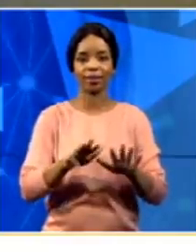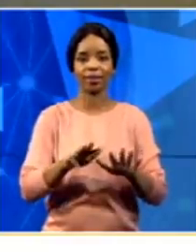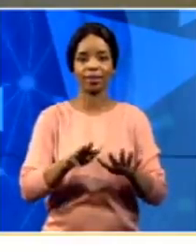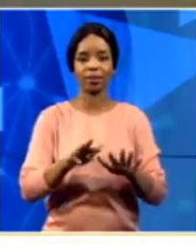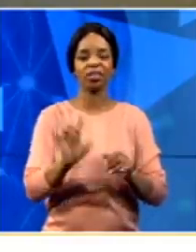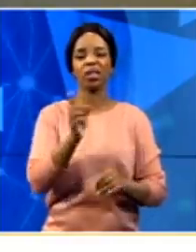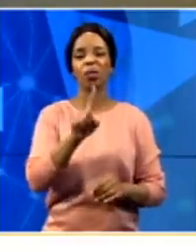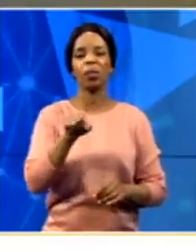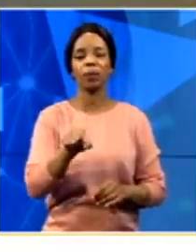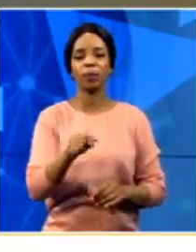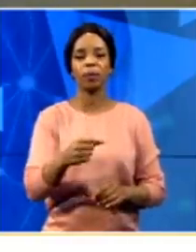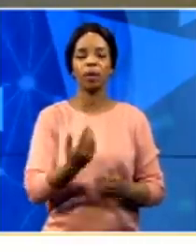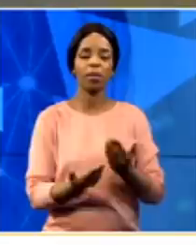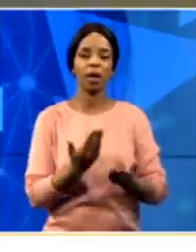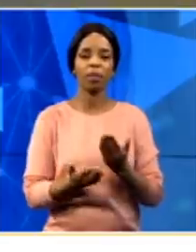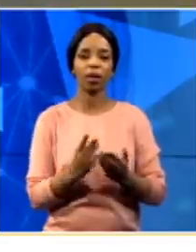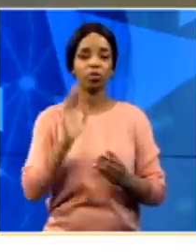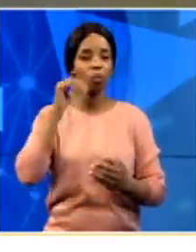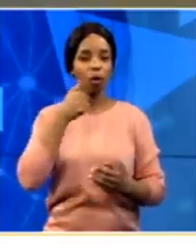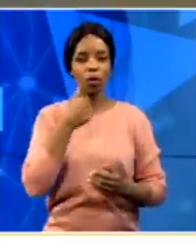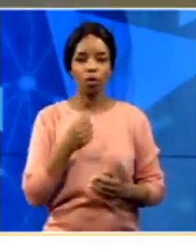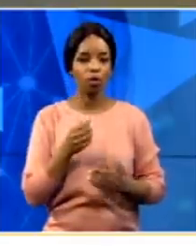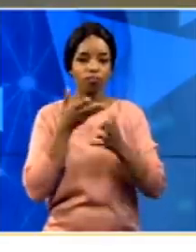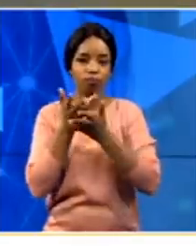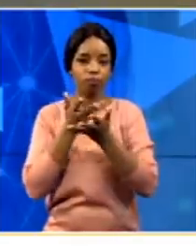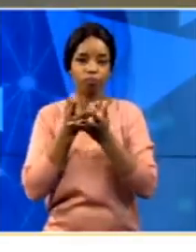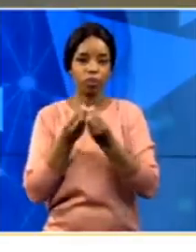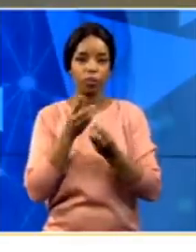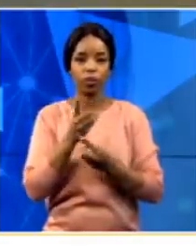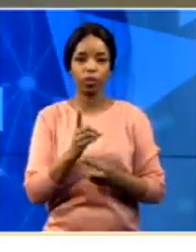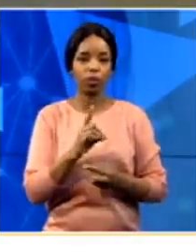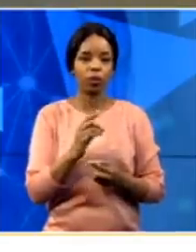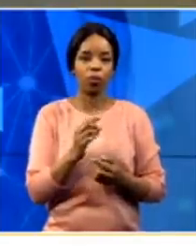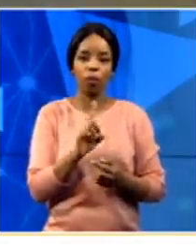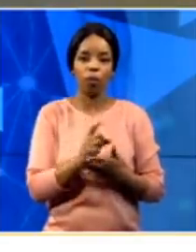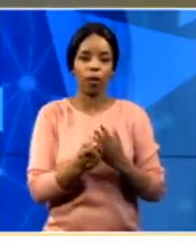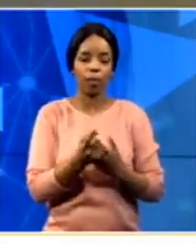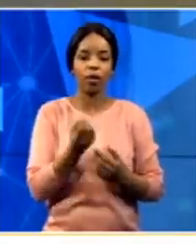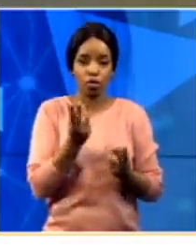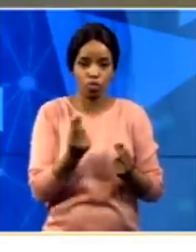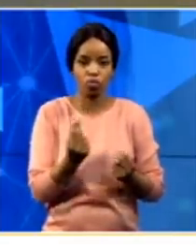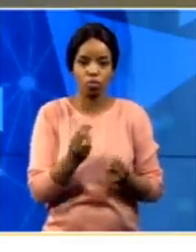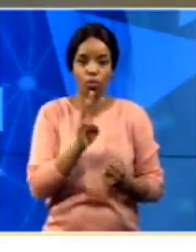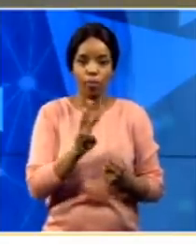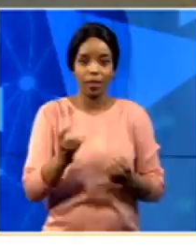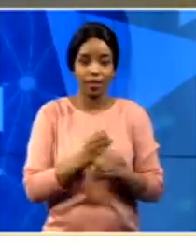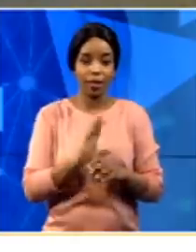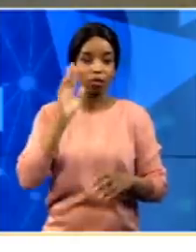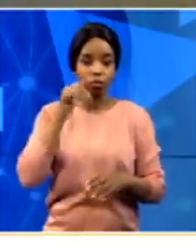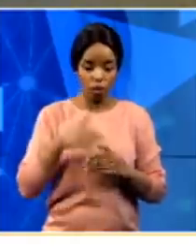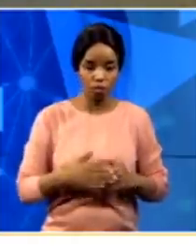live tomorrow, but in case we don't speak to you tomorrow, which I'm sure we won't, but what will the new website as of tomorrow be?